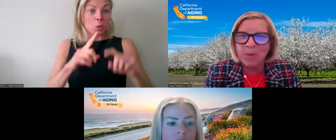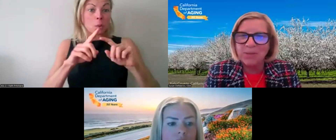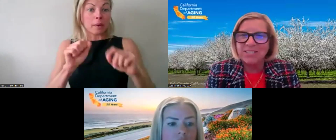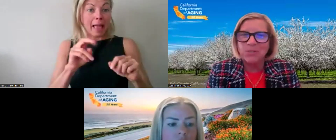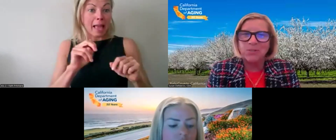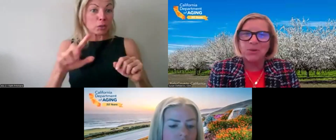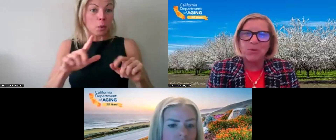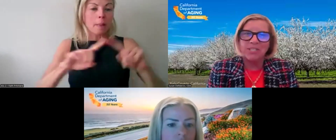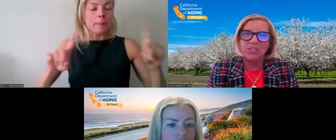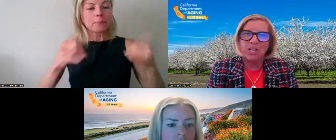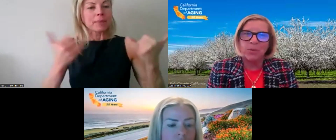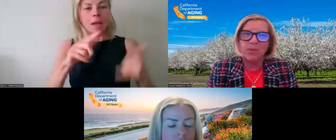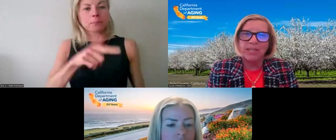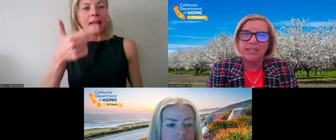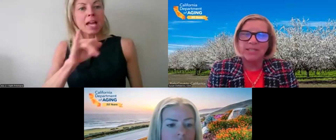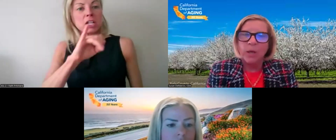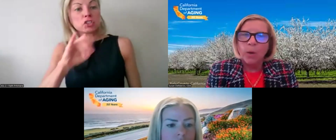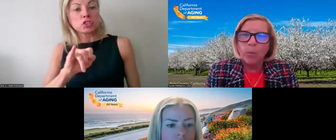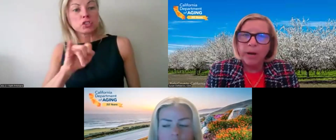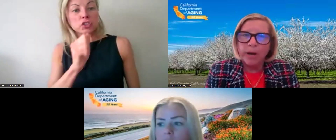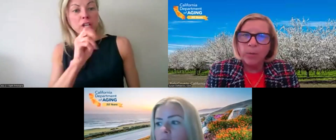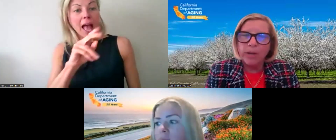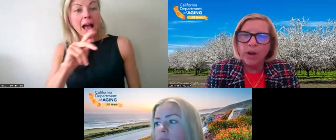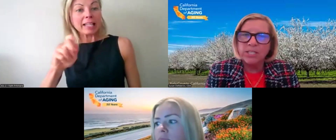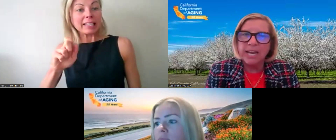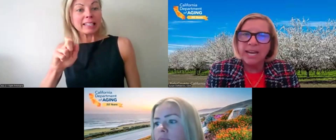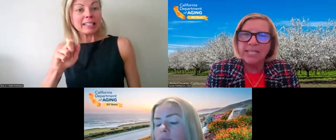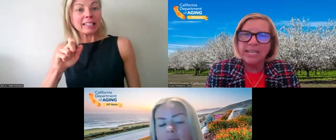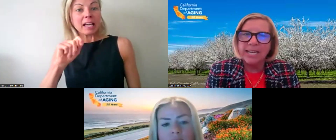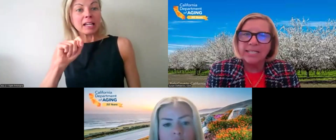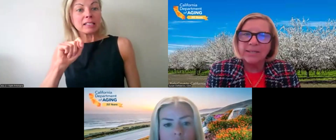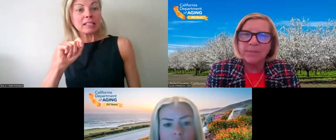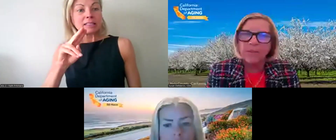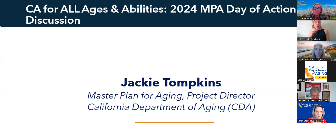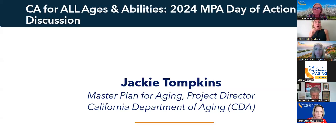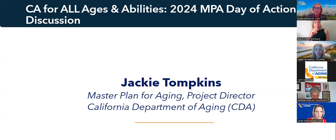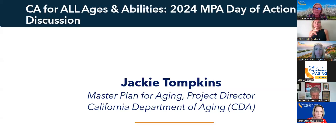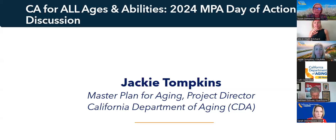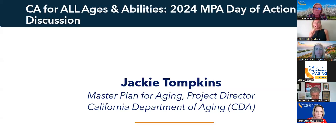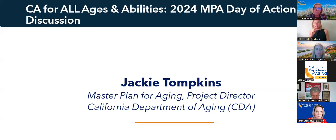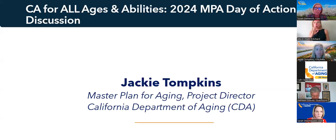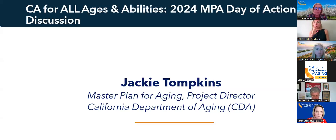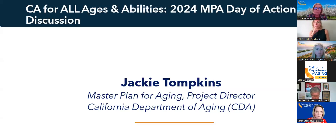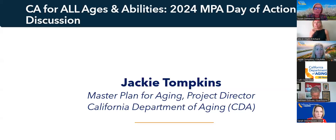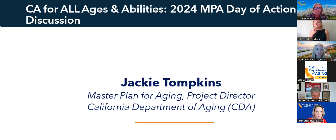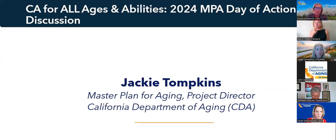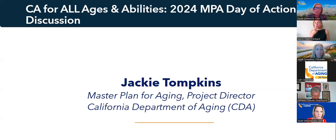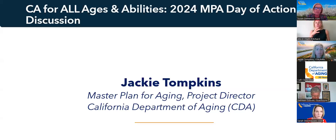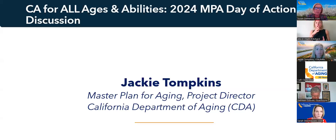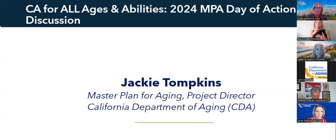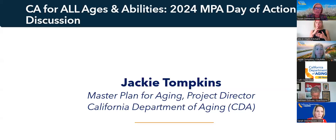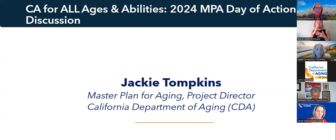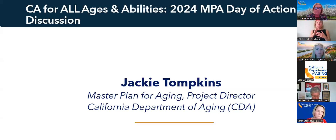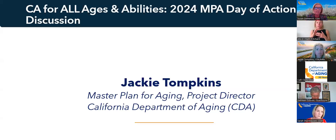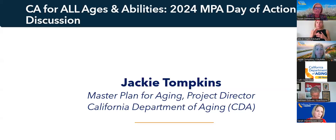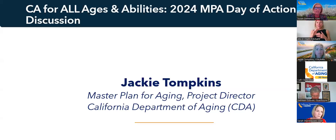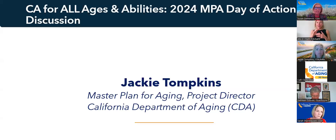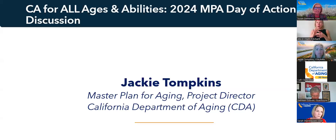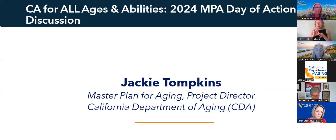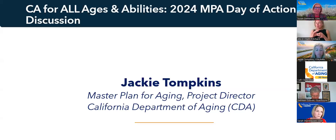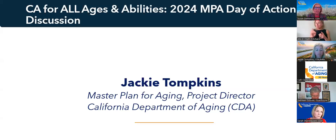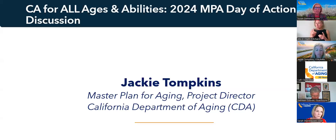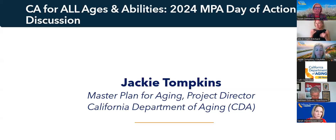Jackie Tompkins, who's going to share with us where we are today and to get some feedback from all of you at